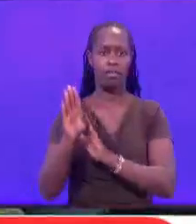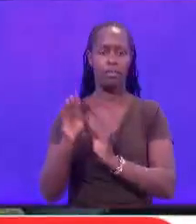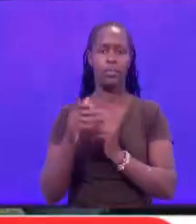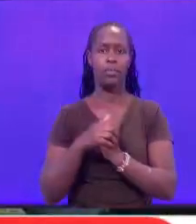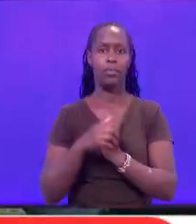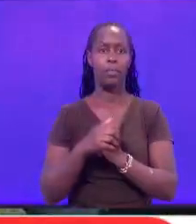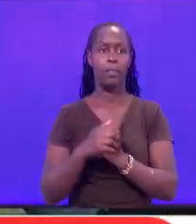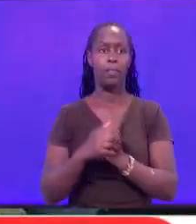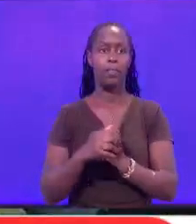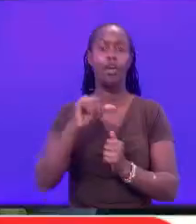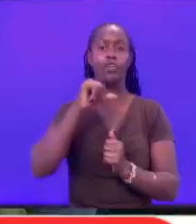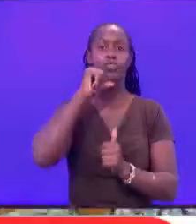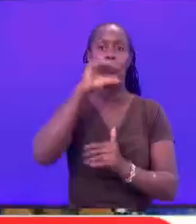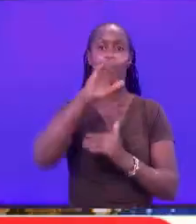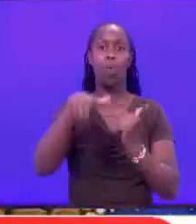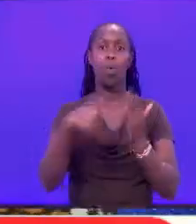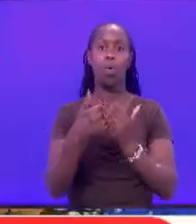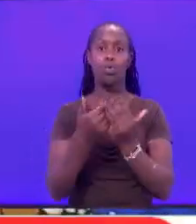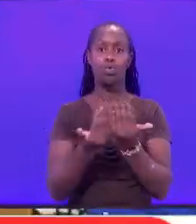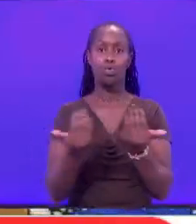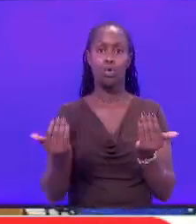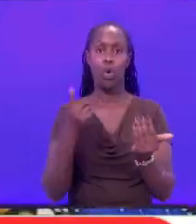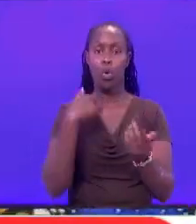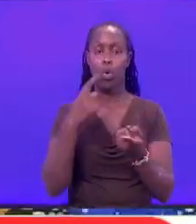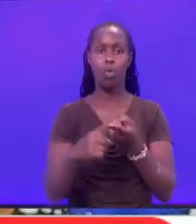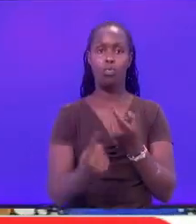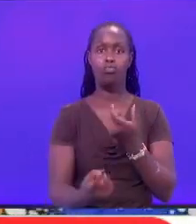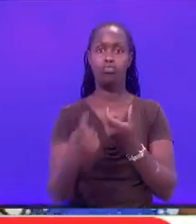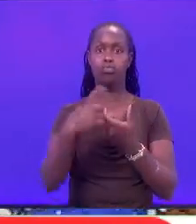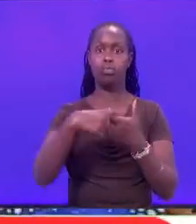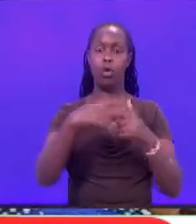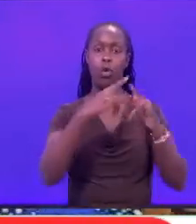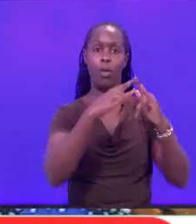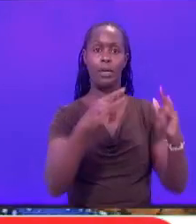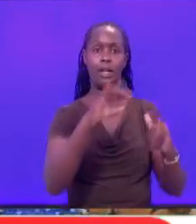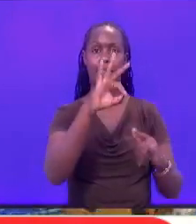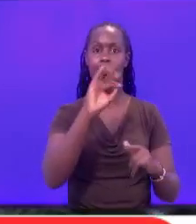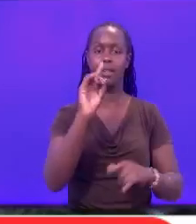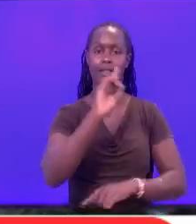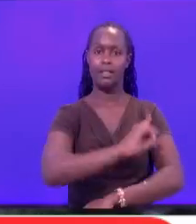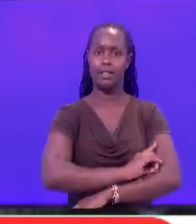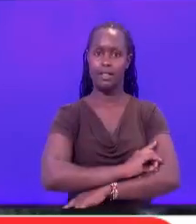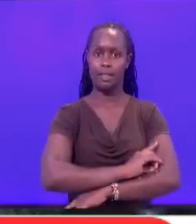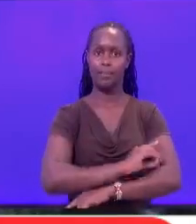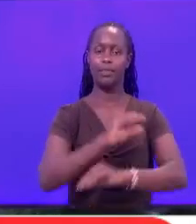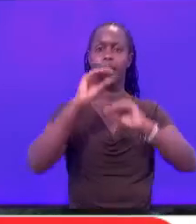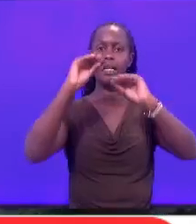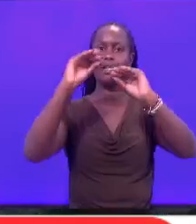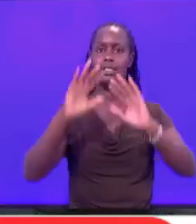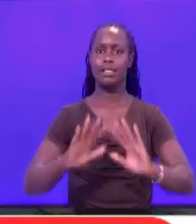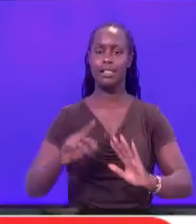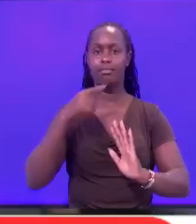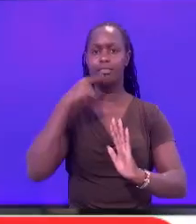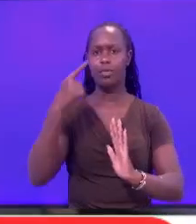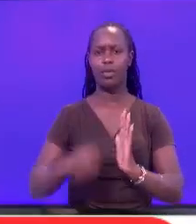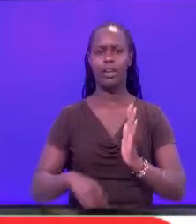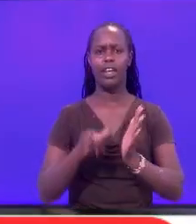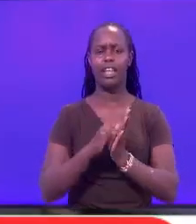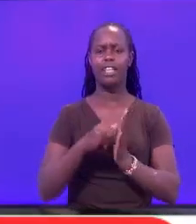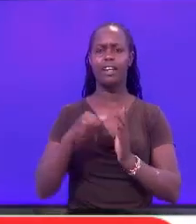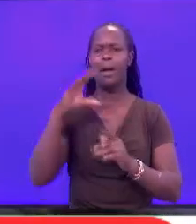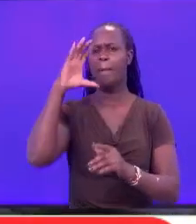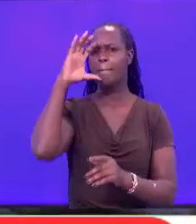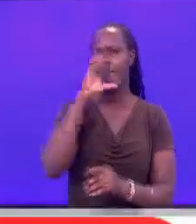However, not all children enrolled in the camps completed the 30 days in the learning camps. Teachers addressed inconsistency